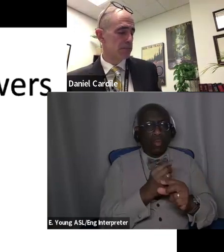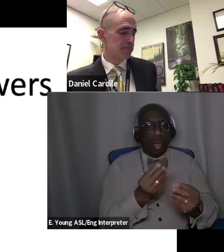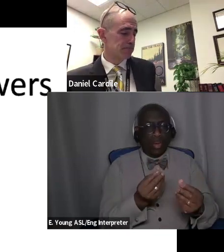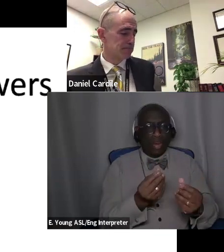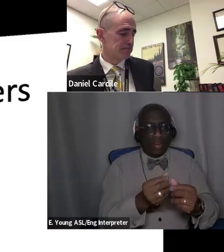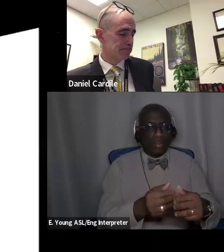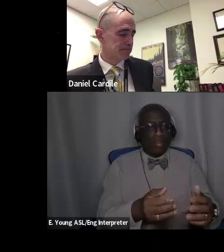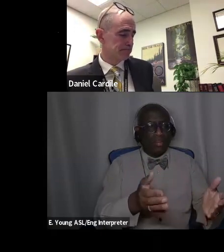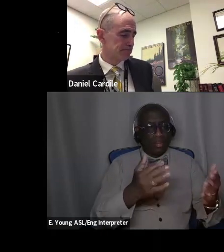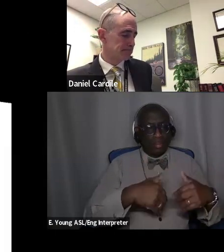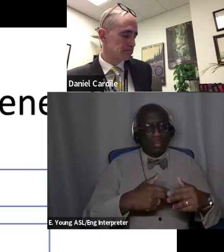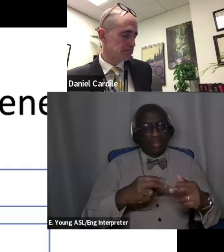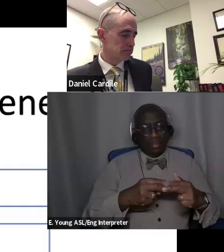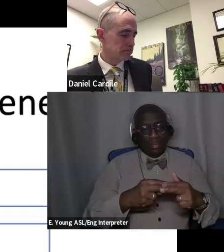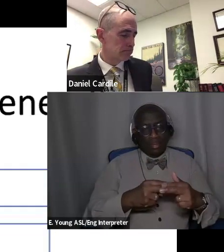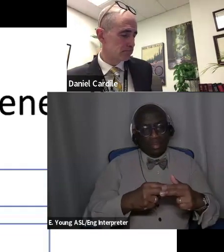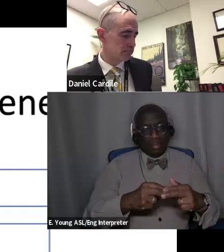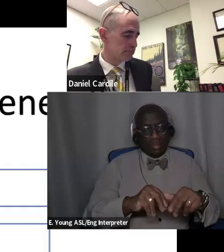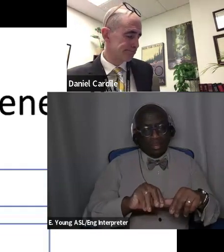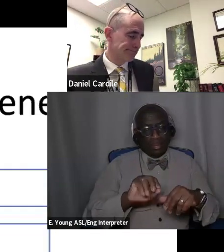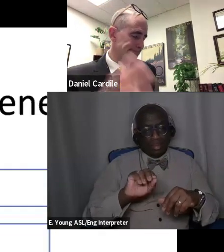please.